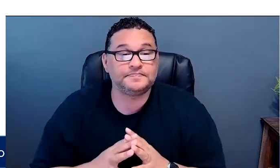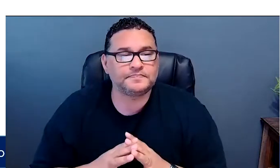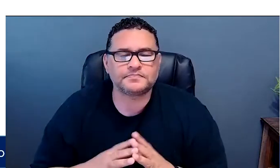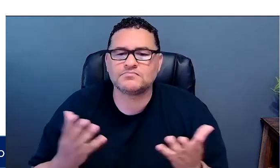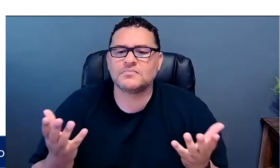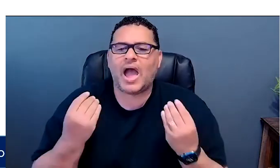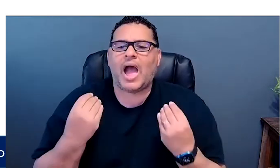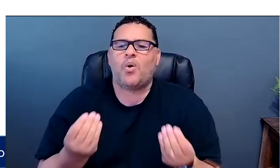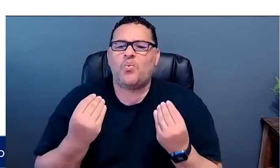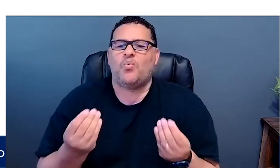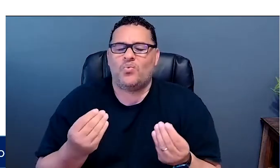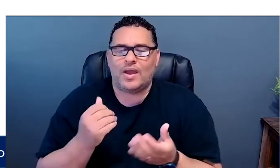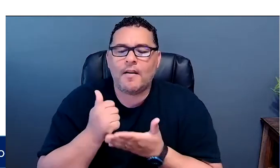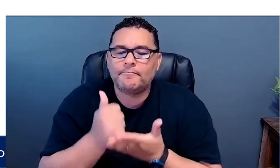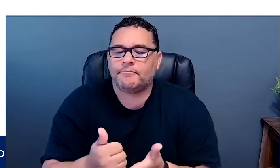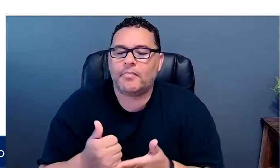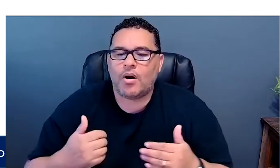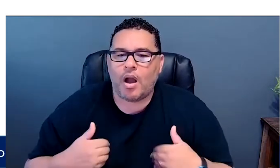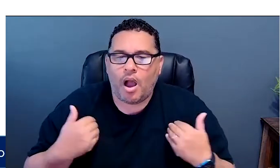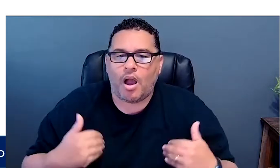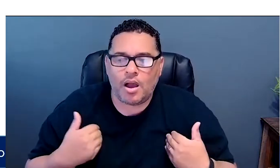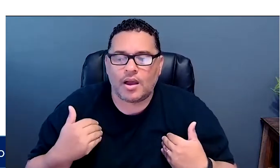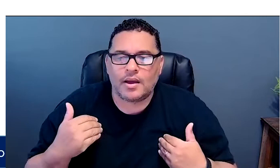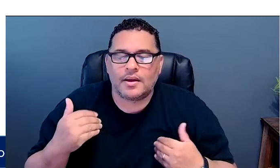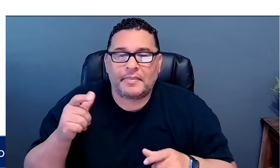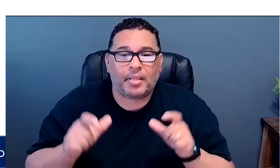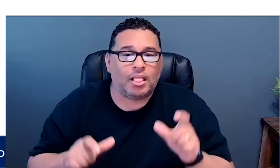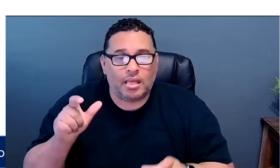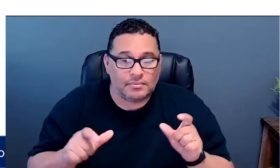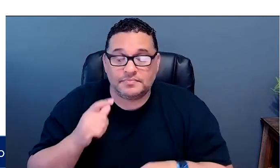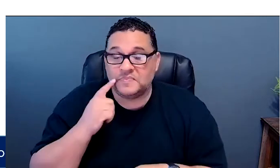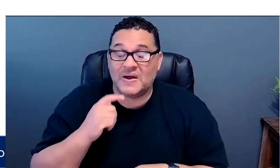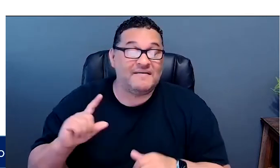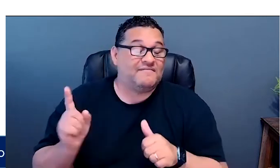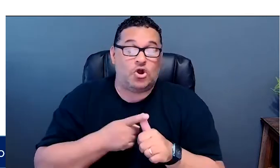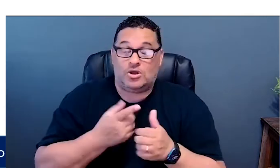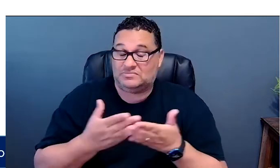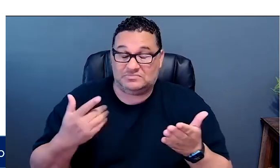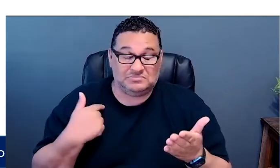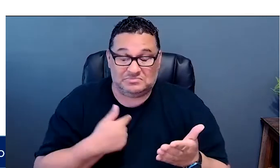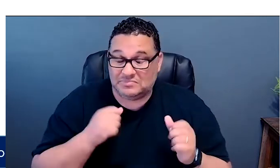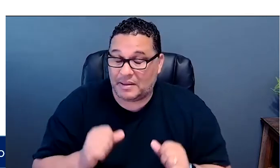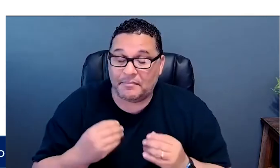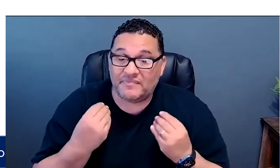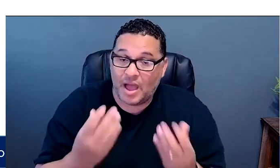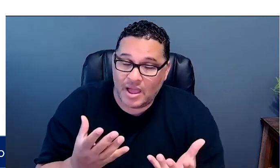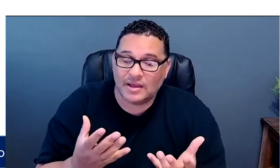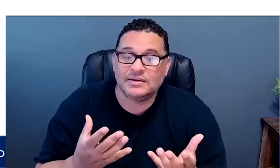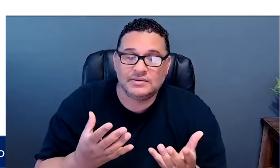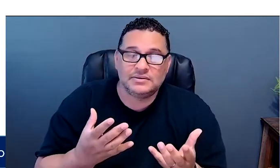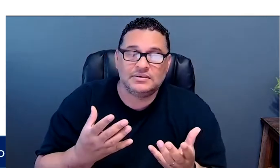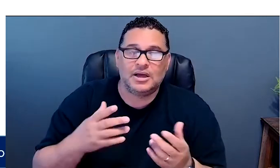those young people. So the first thing that we can provide is pre-employment